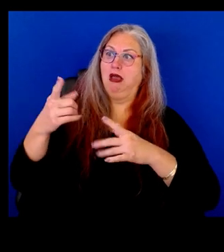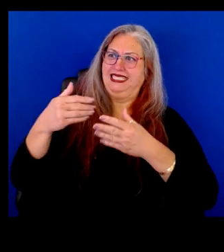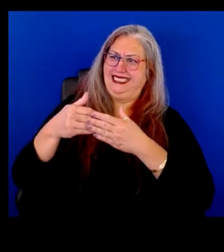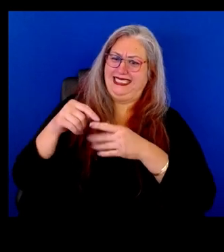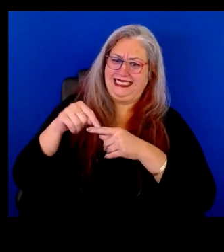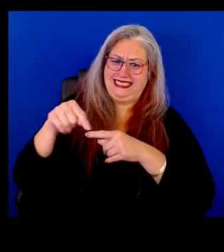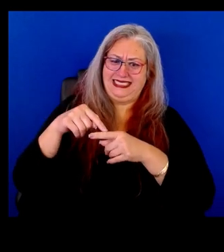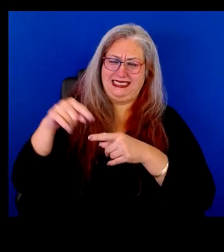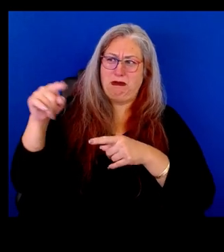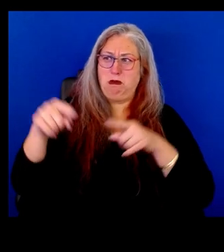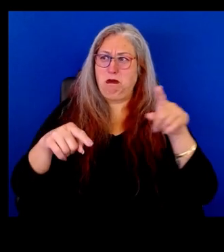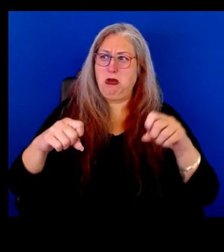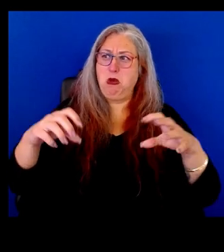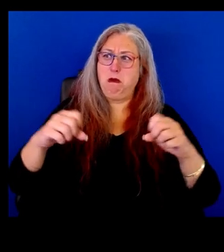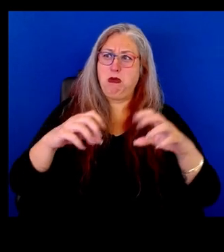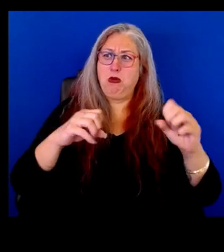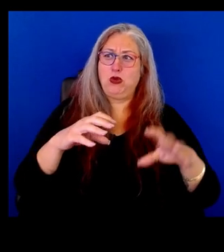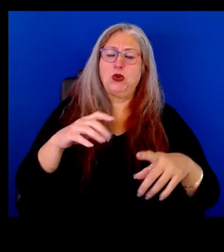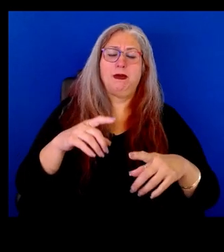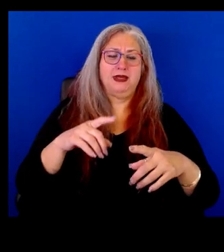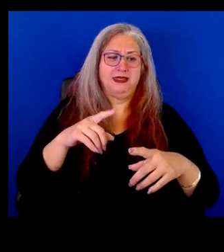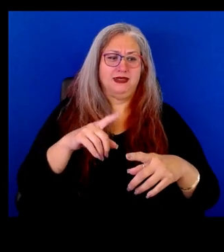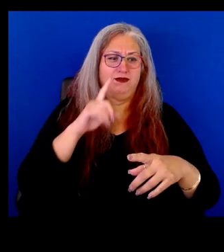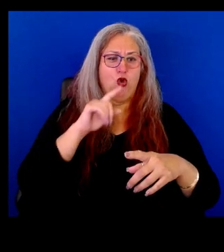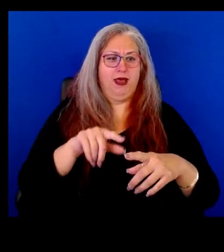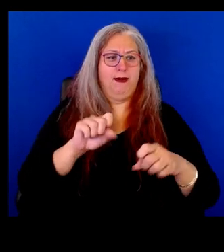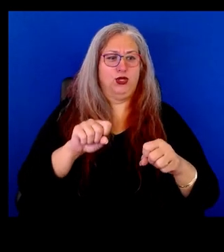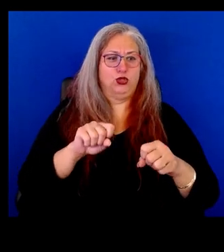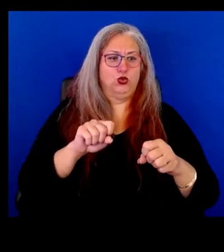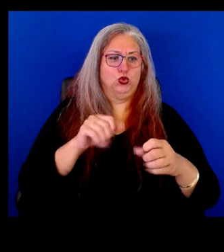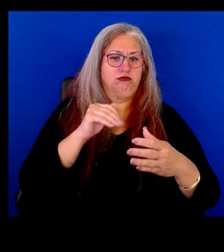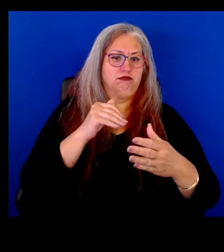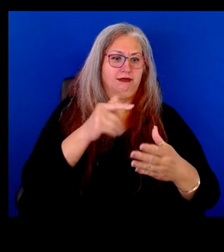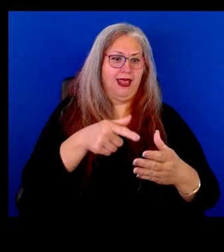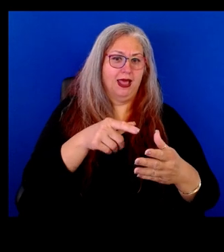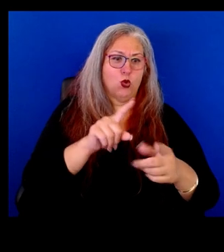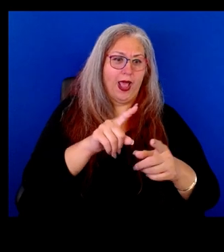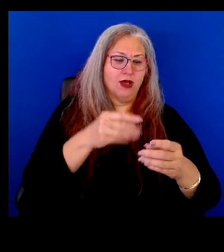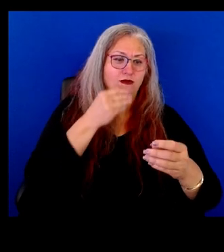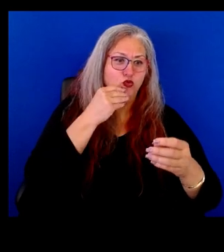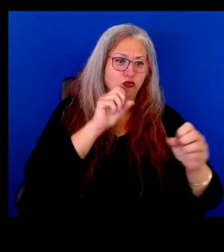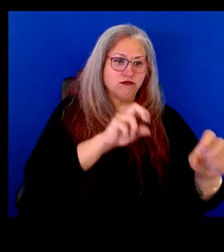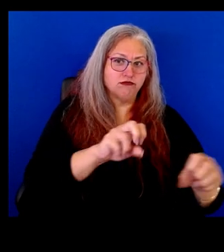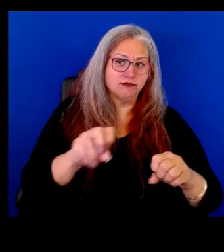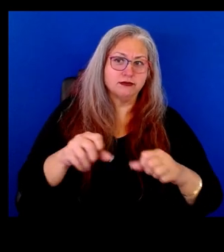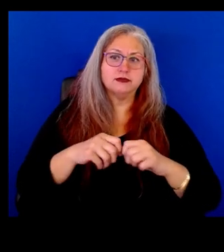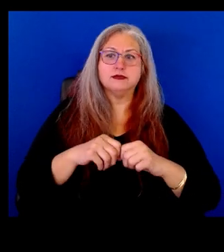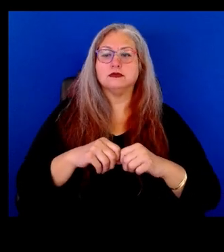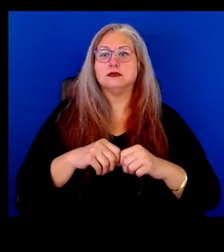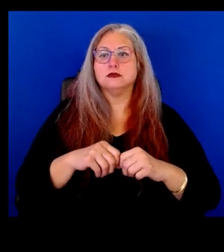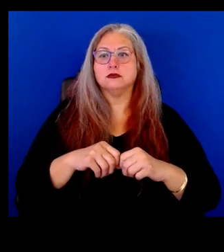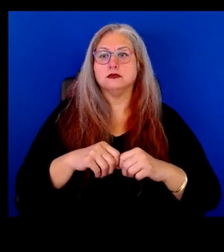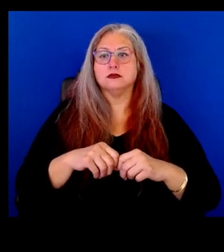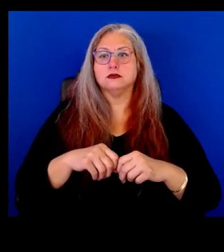very close to the location she would be reaching to distribute that that food, those portions. And